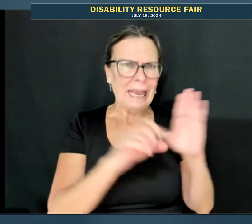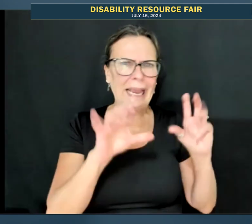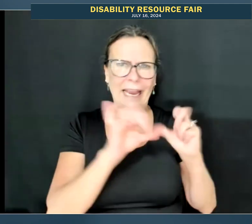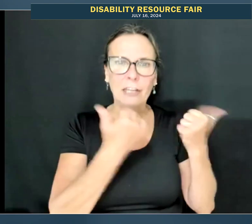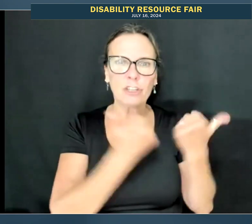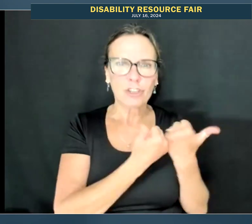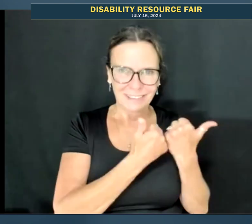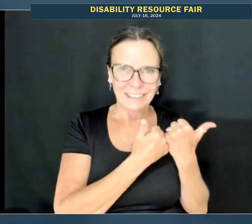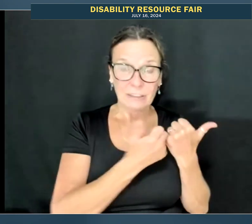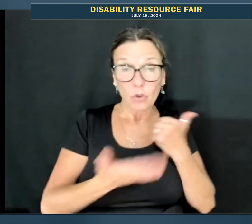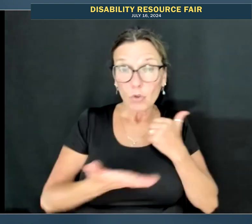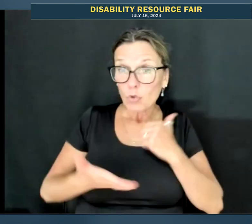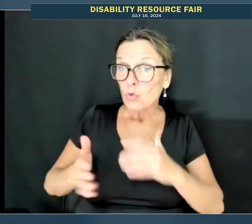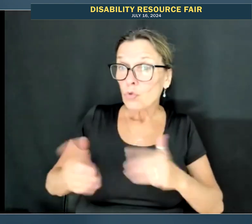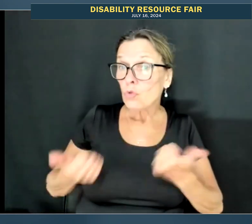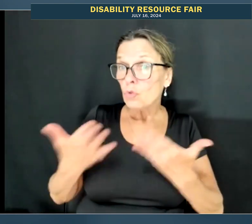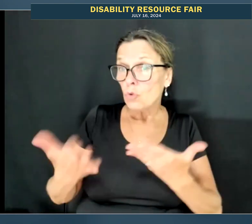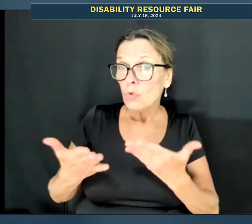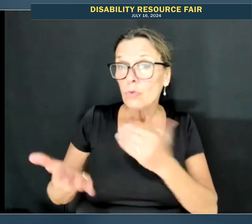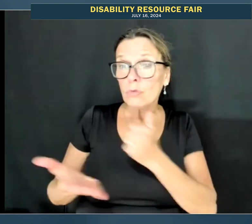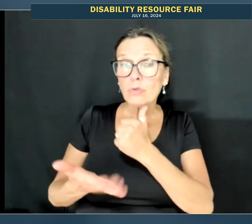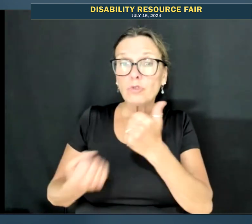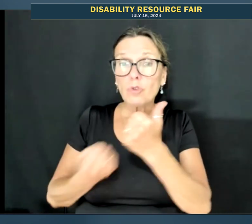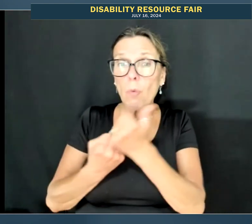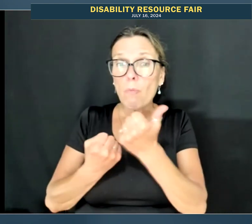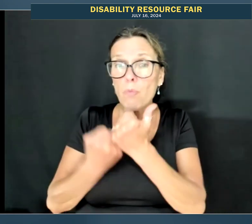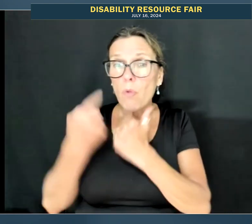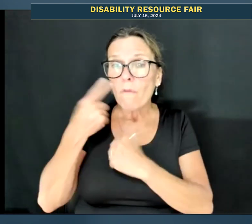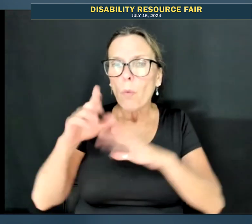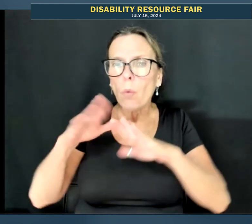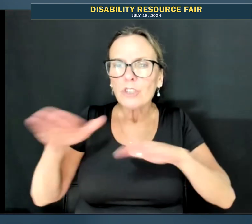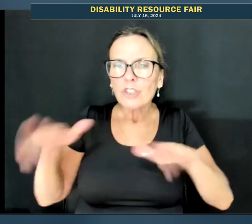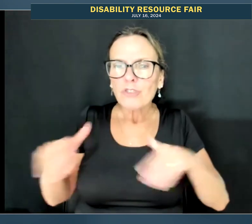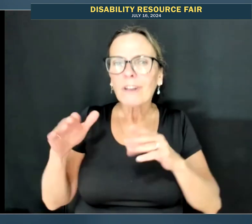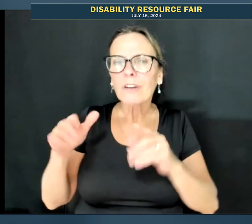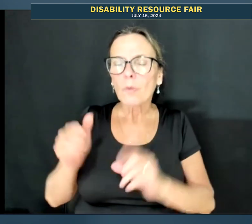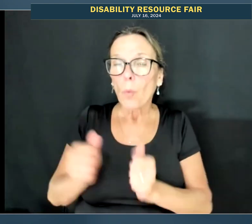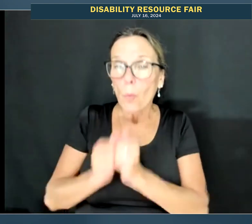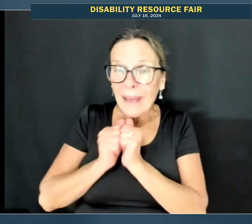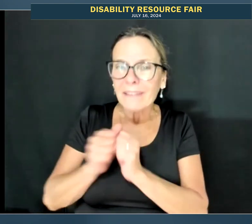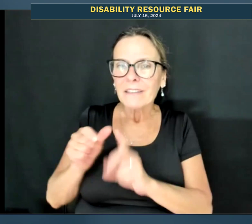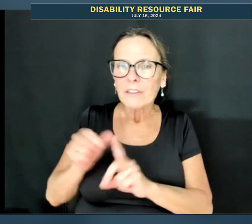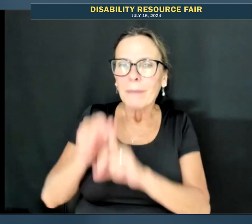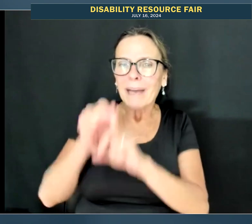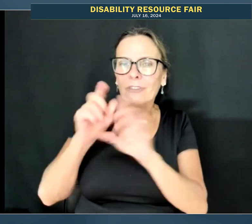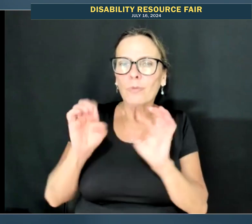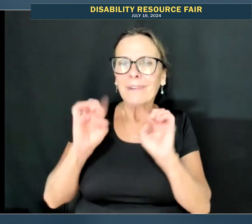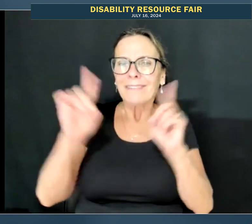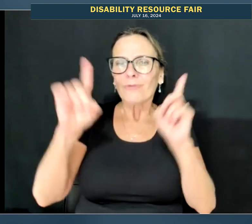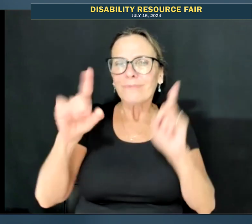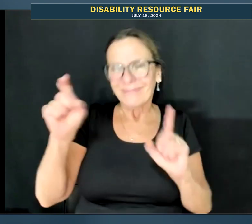help support children with special education needs. And